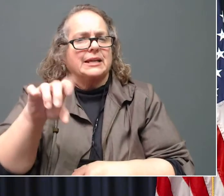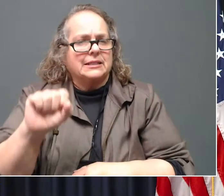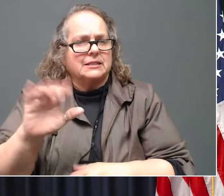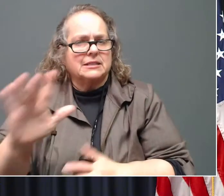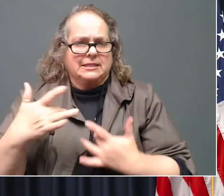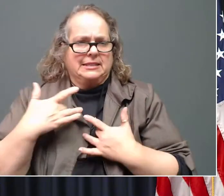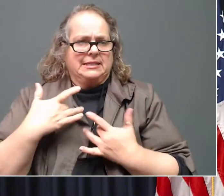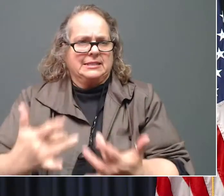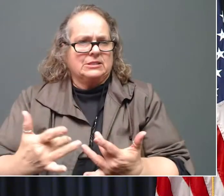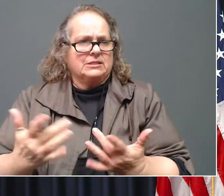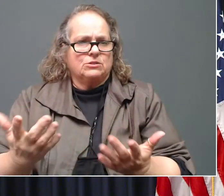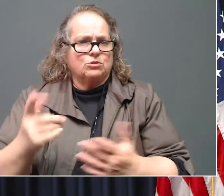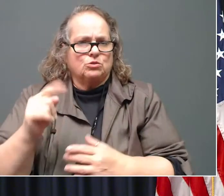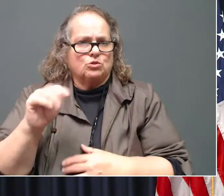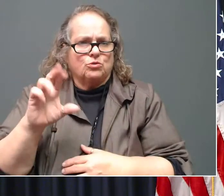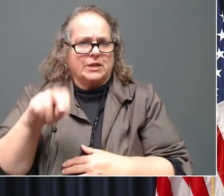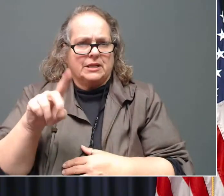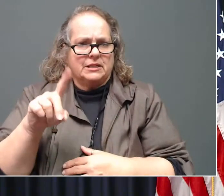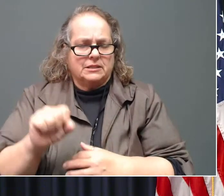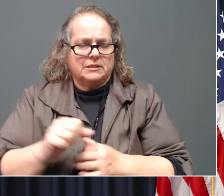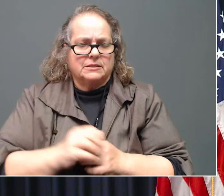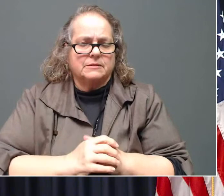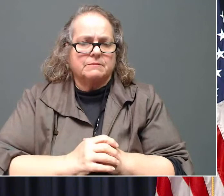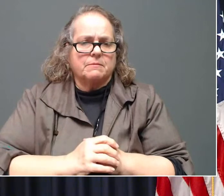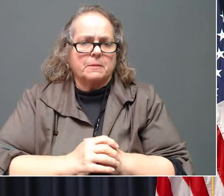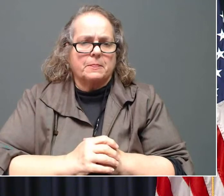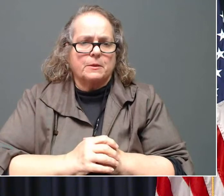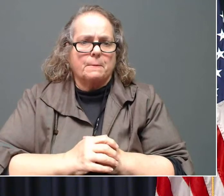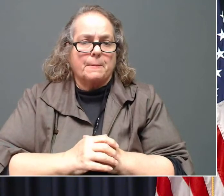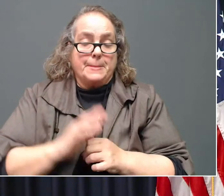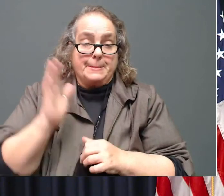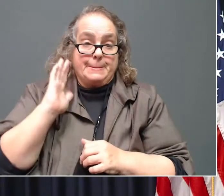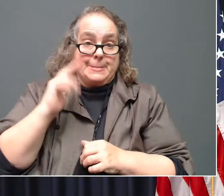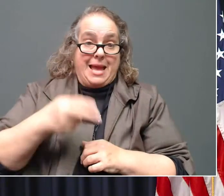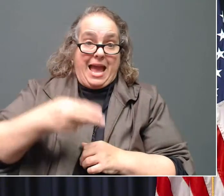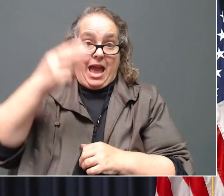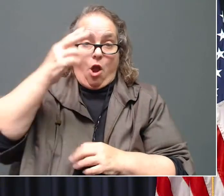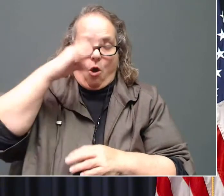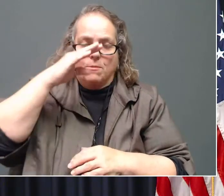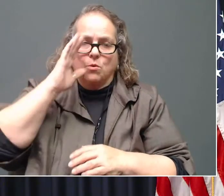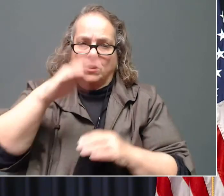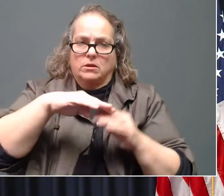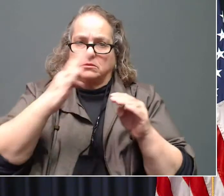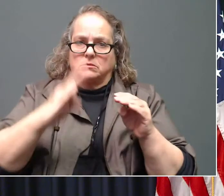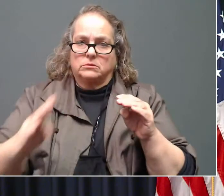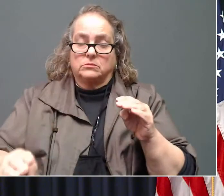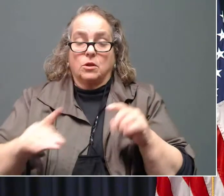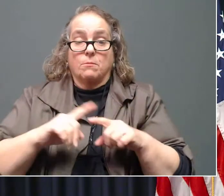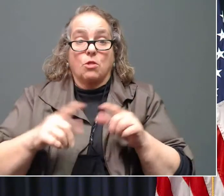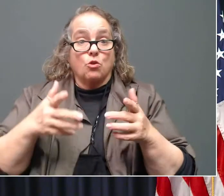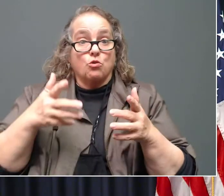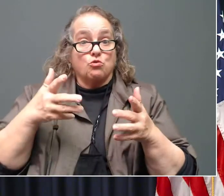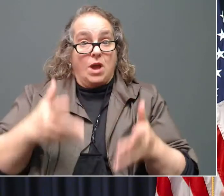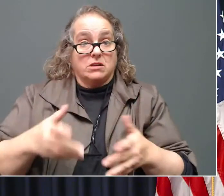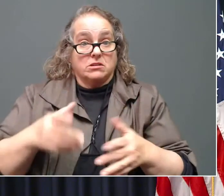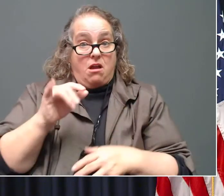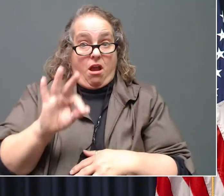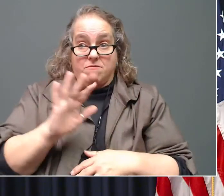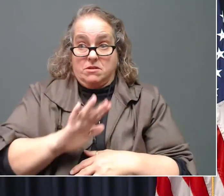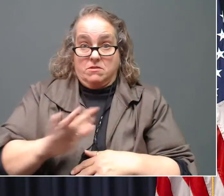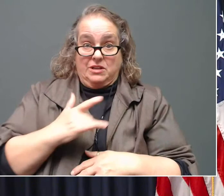high. We hope that starts to level off soon. But all the rest of the trends are going in a more positive